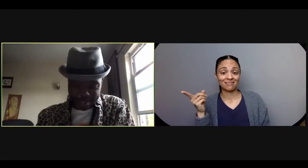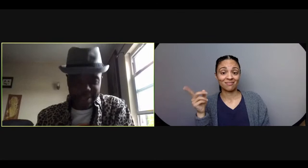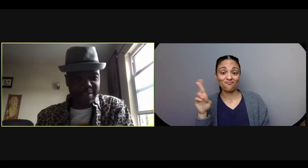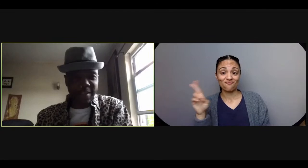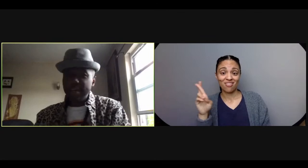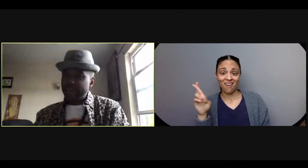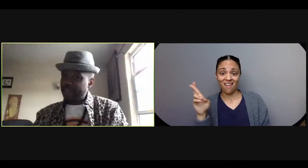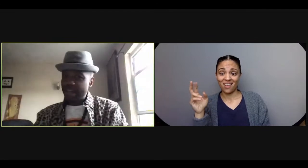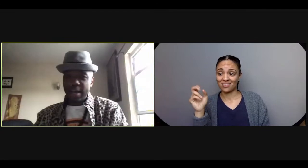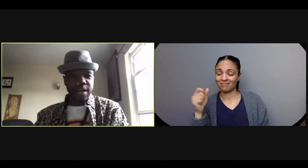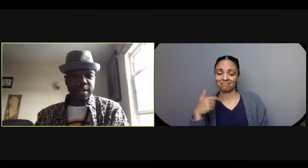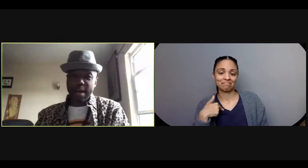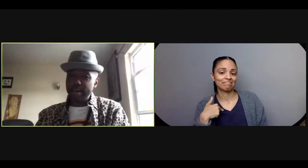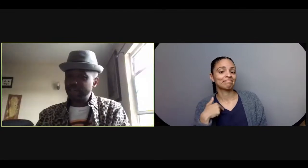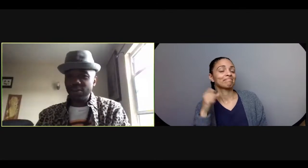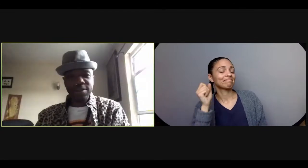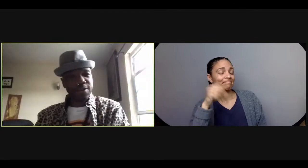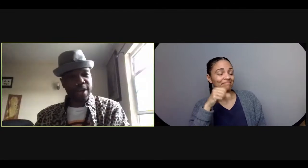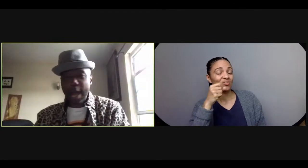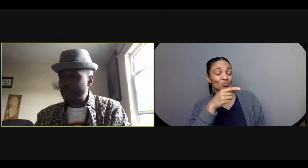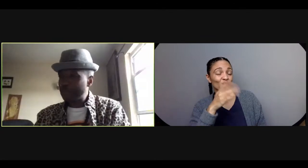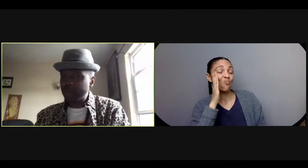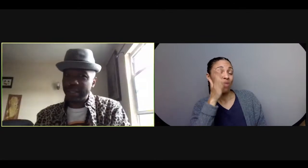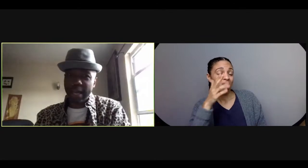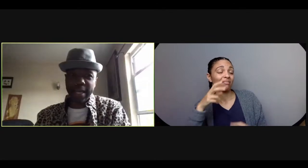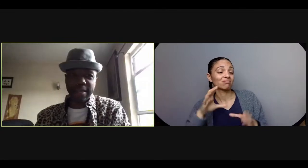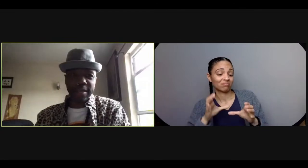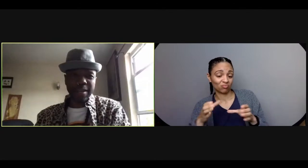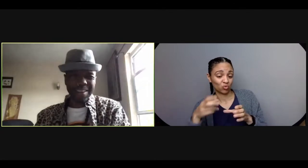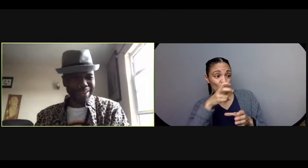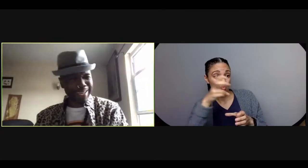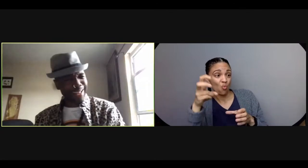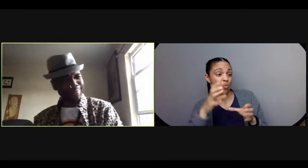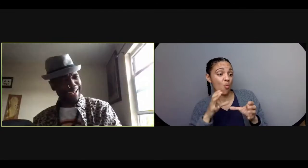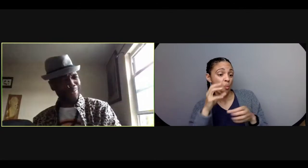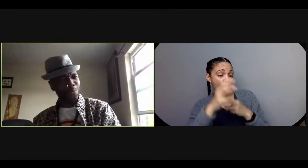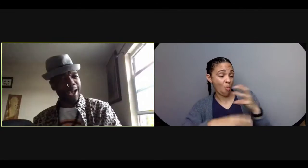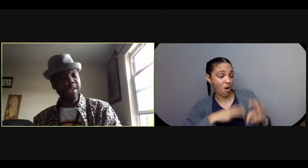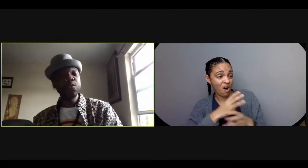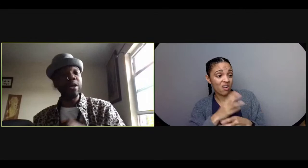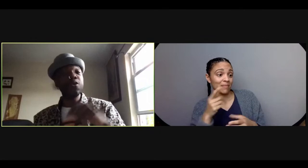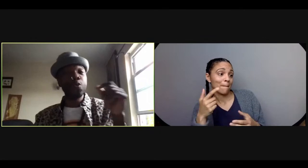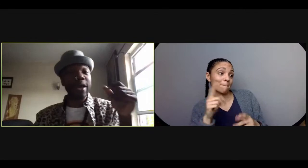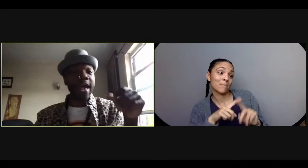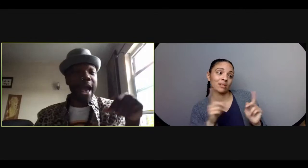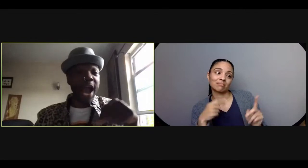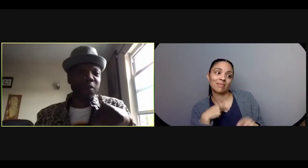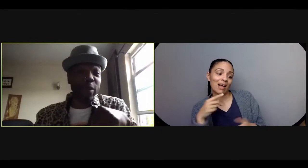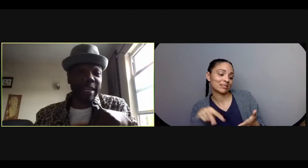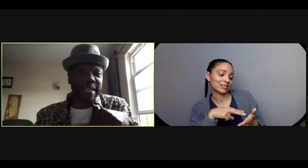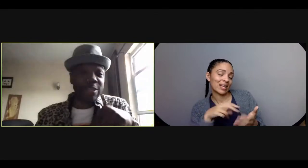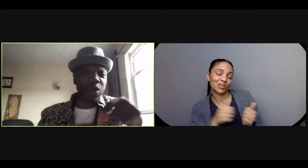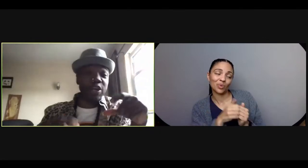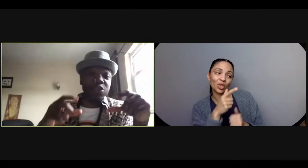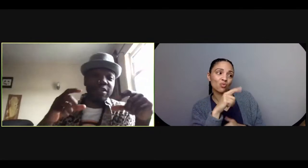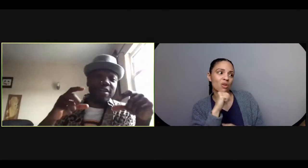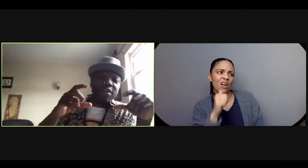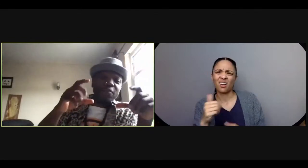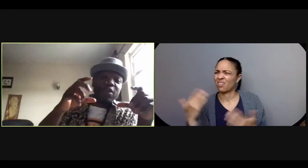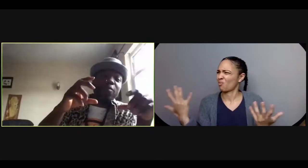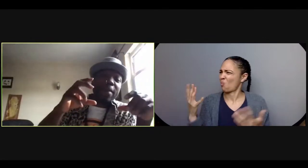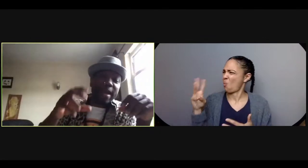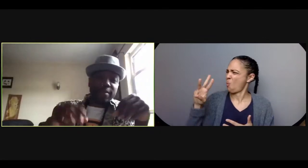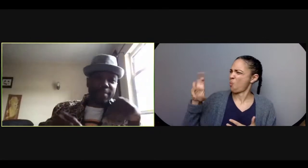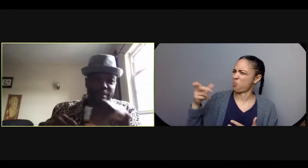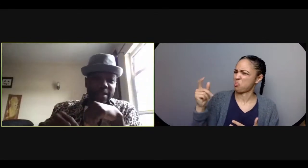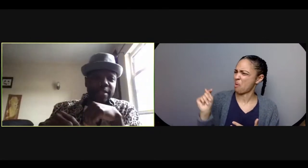he's, yeah, guys, you know, it's going to happen one day. If we're looking at it like, what? We after we get these 100, no, my